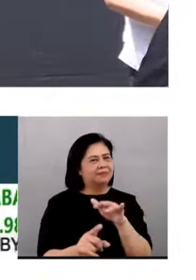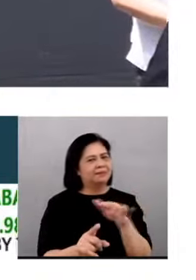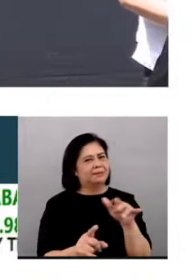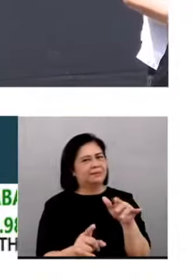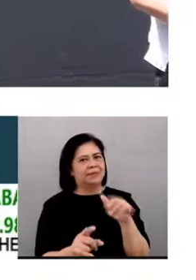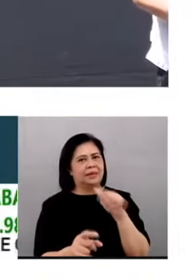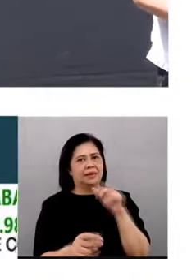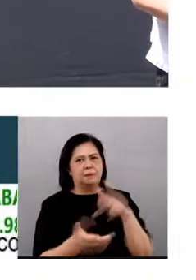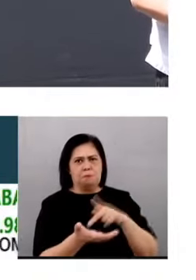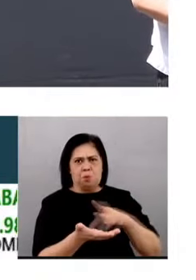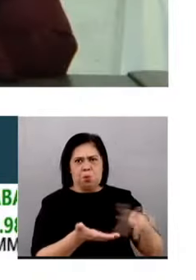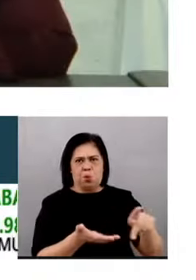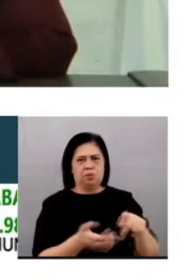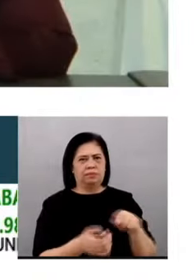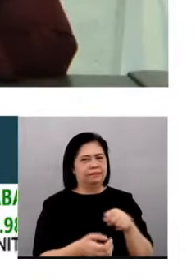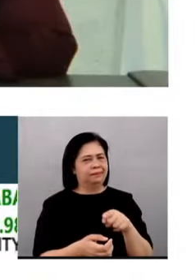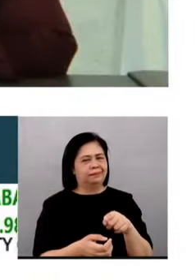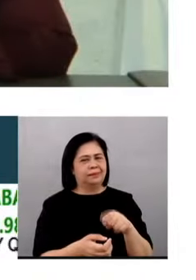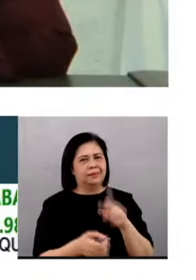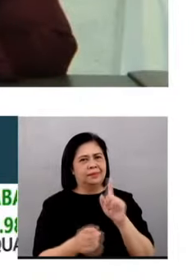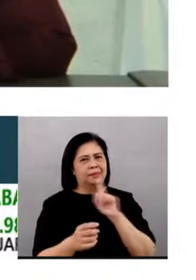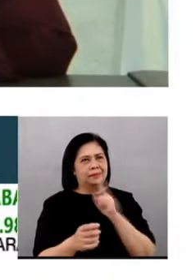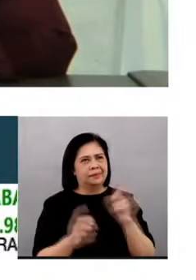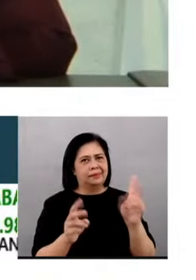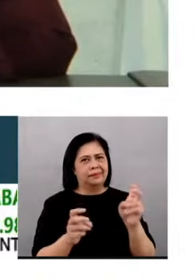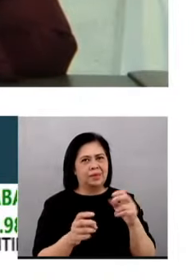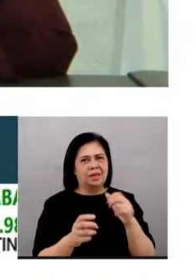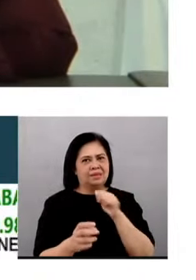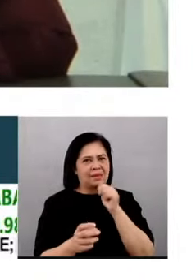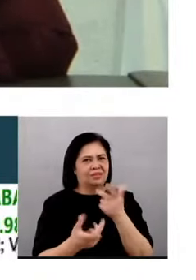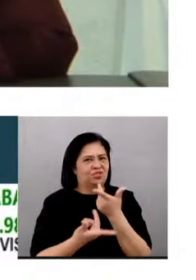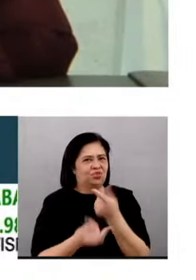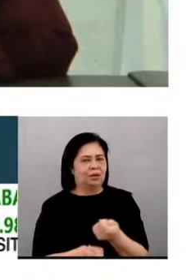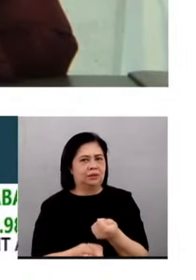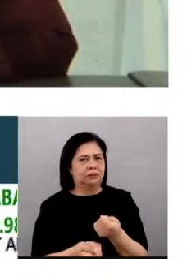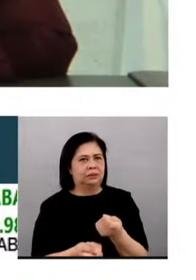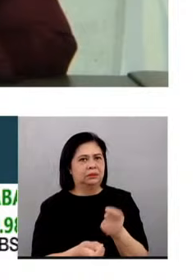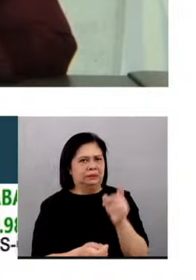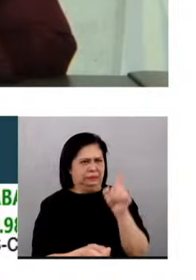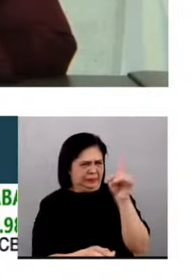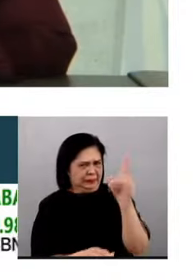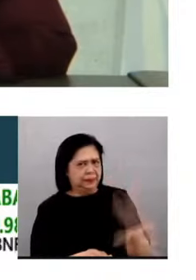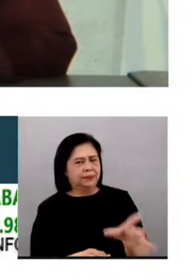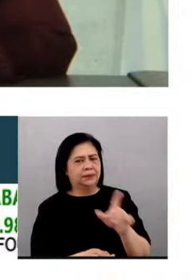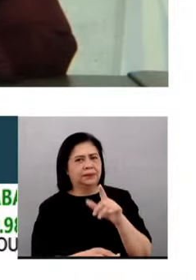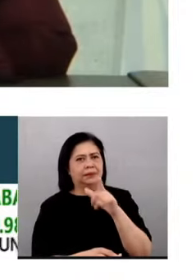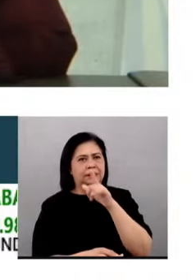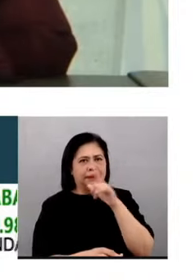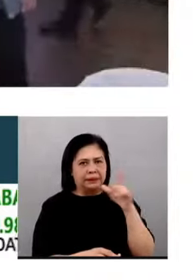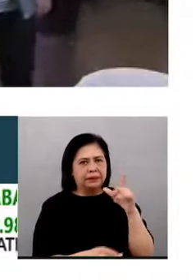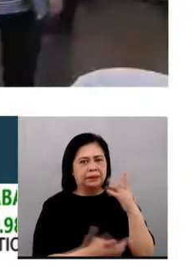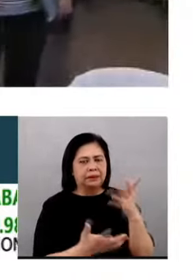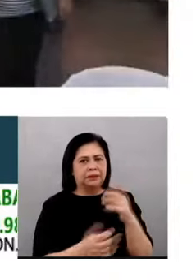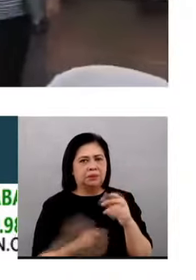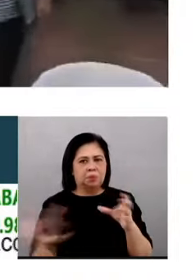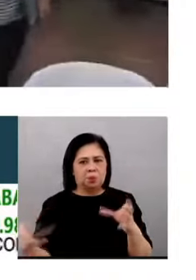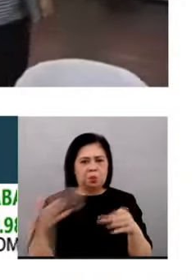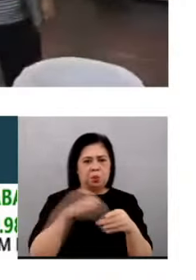the sense that they do not trust anyone else other than someone coming from the camp. I